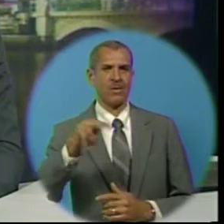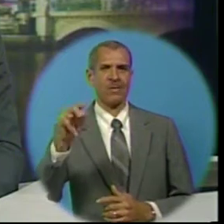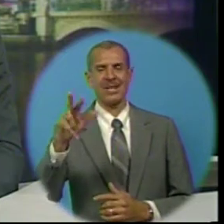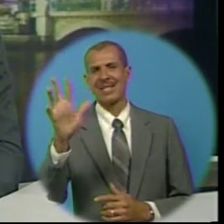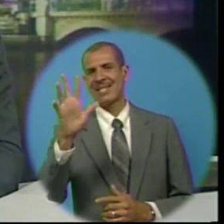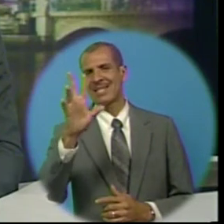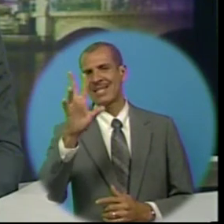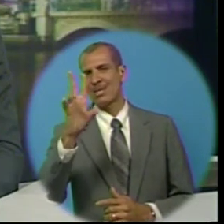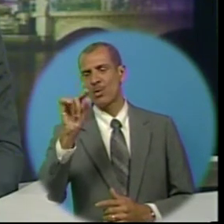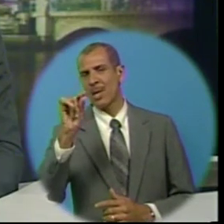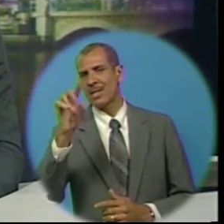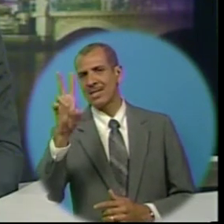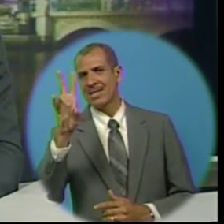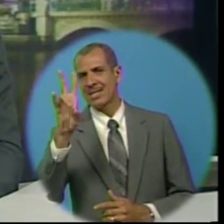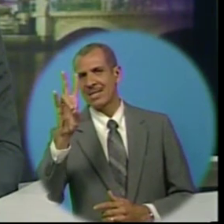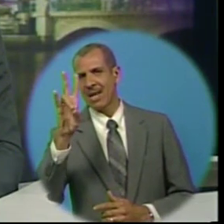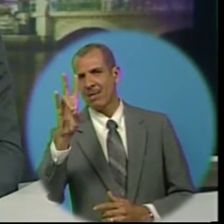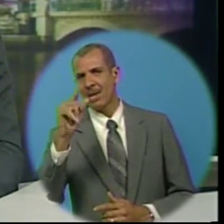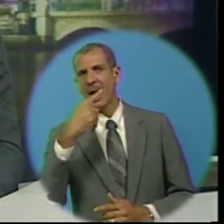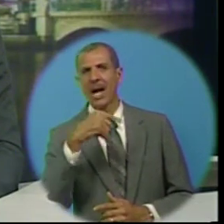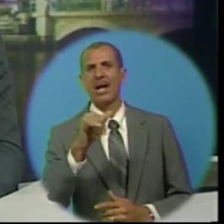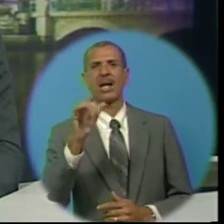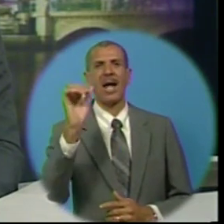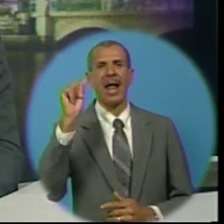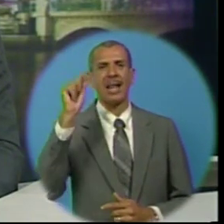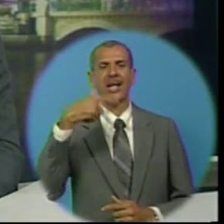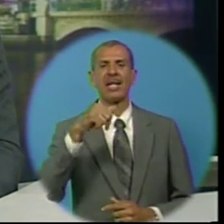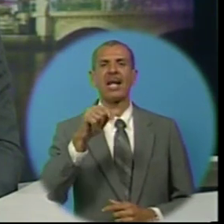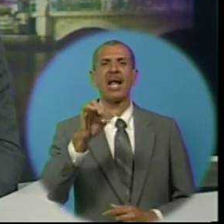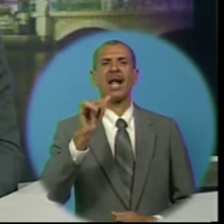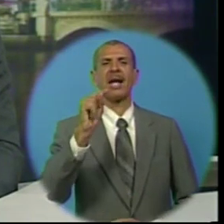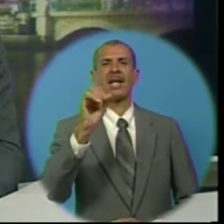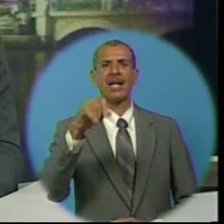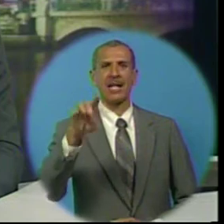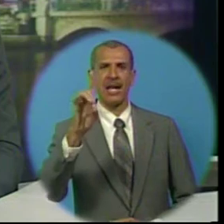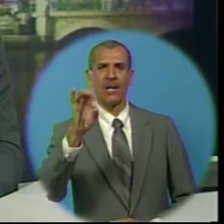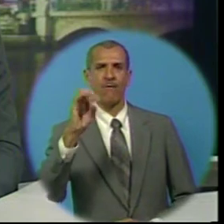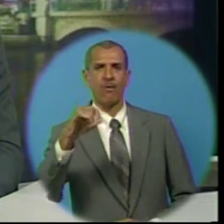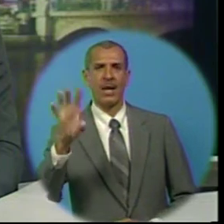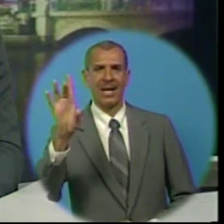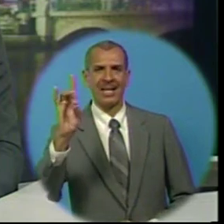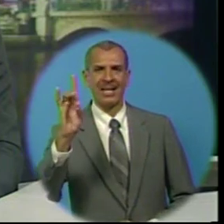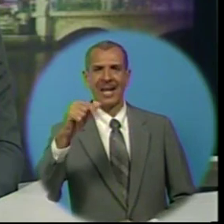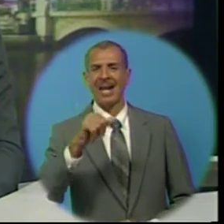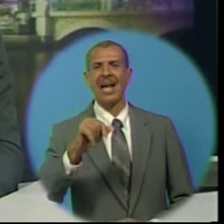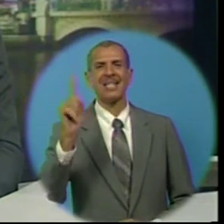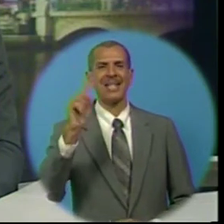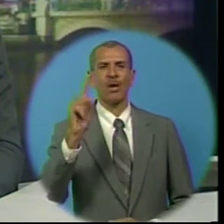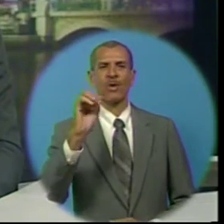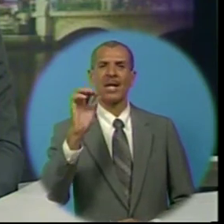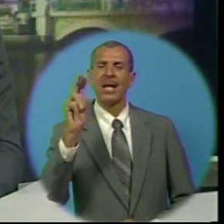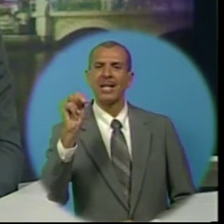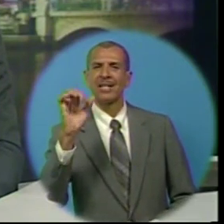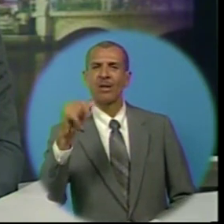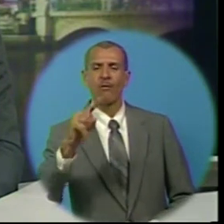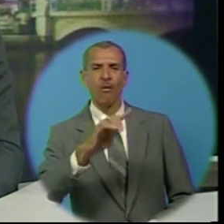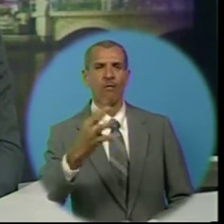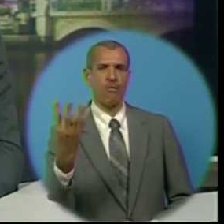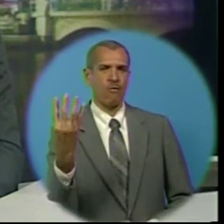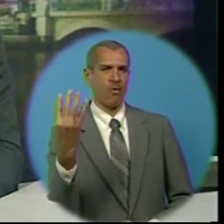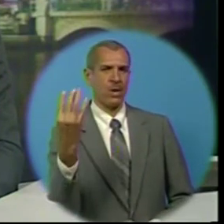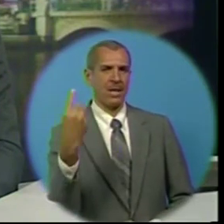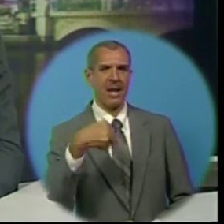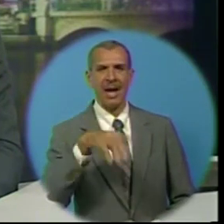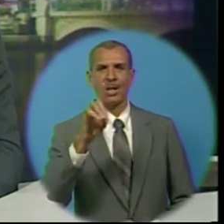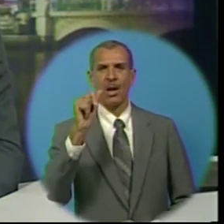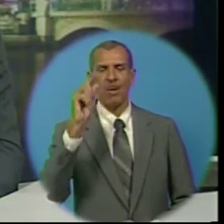with Reniko Aline top scoring with 41, and Ellerslie 80 for 8 in their 27. Zachary Nichols 4 for 14,